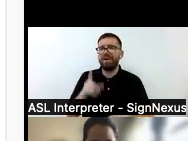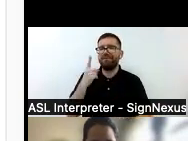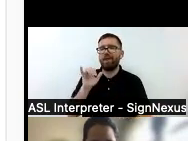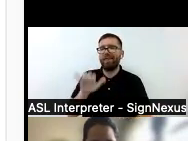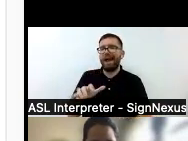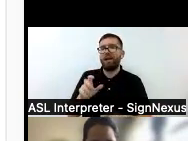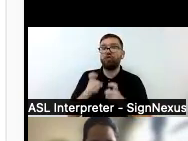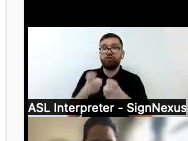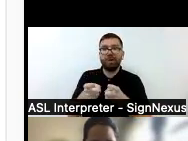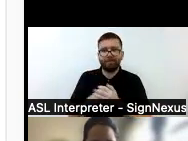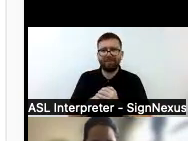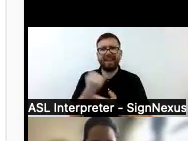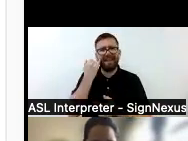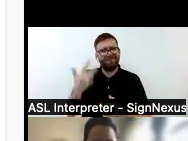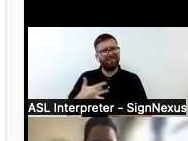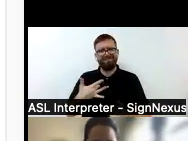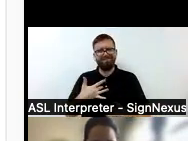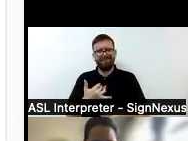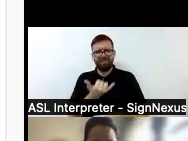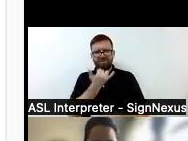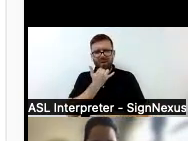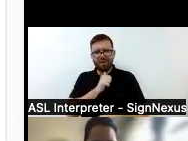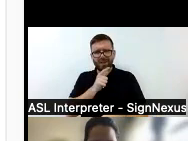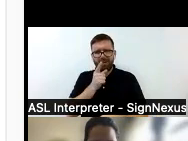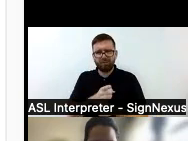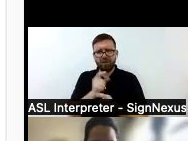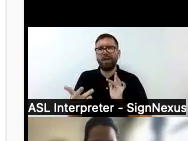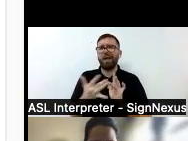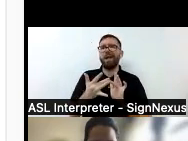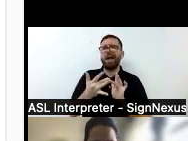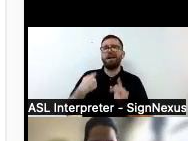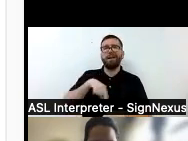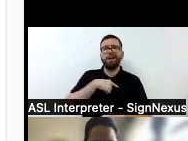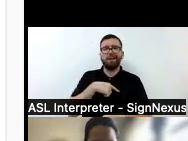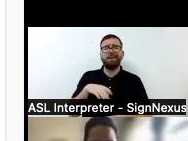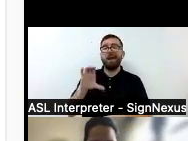an error, you can contact us at covid19@dance.nyc.